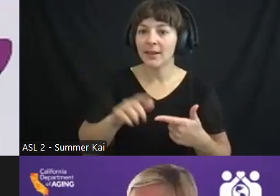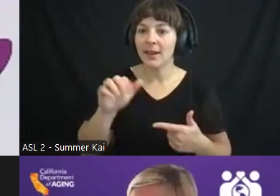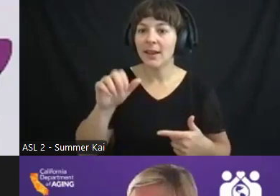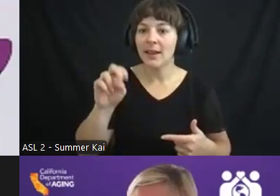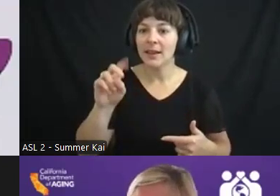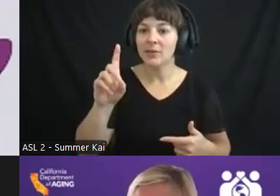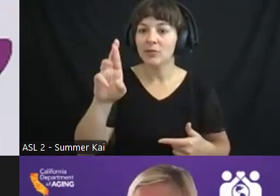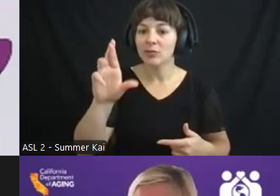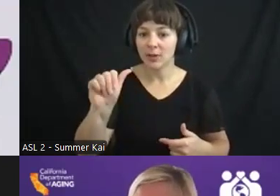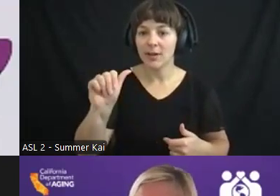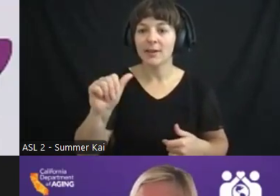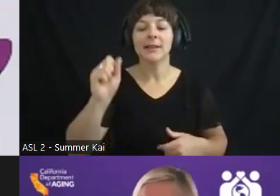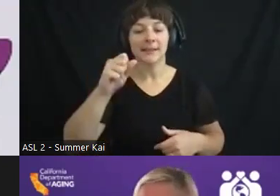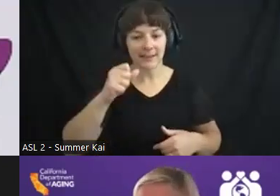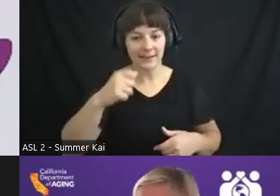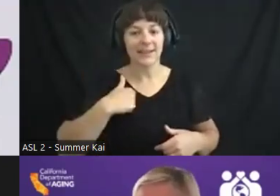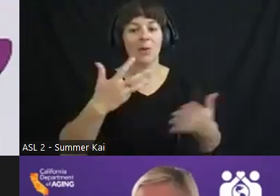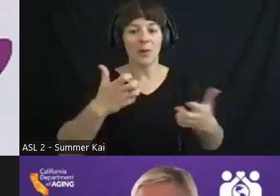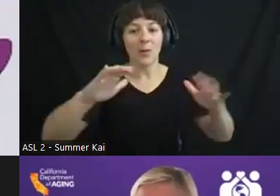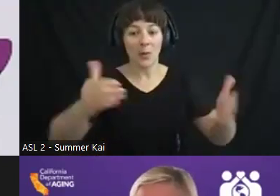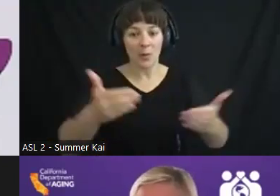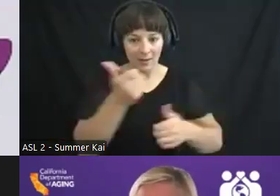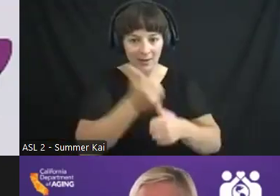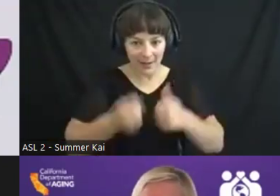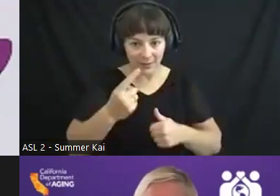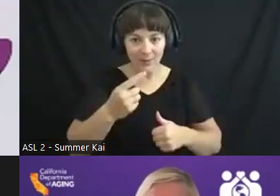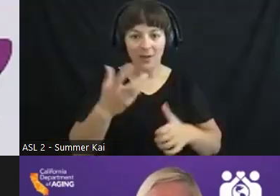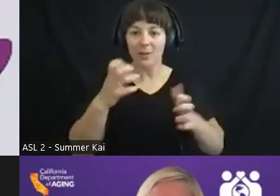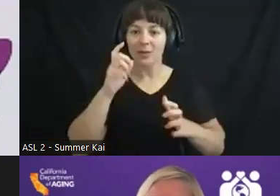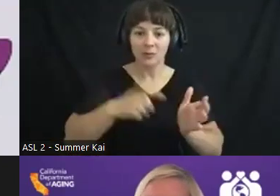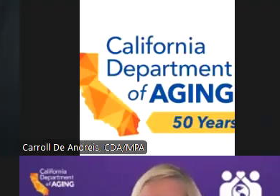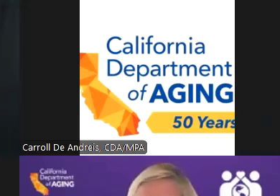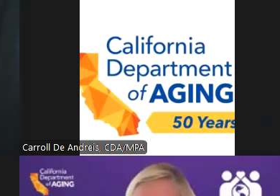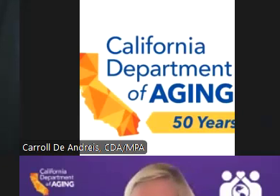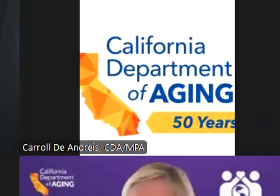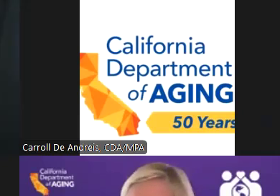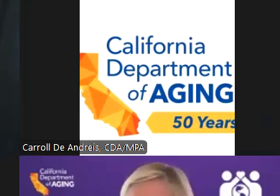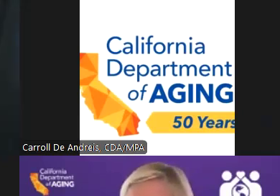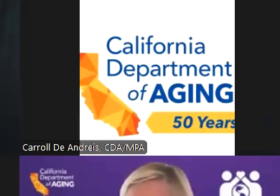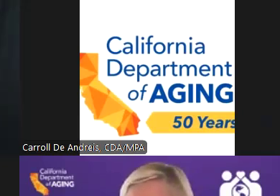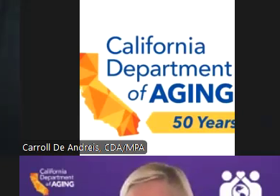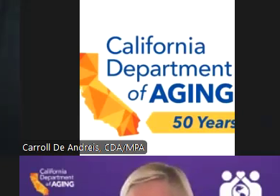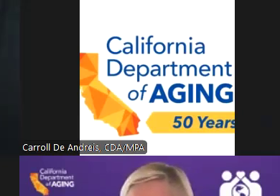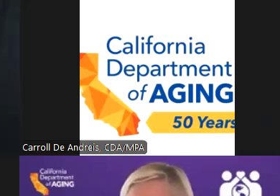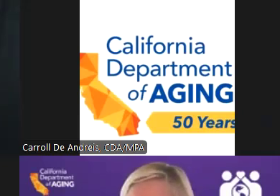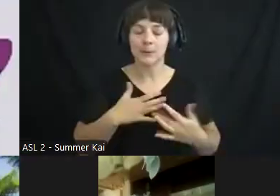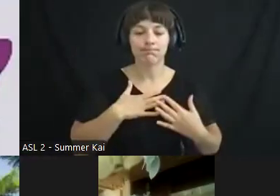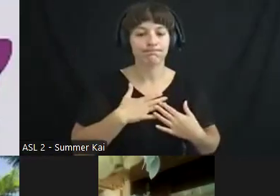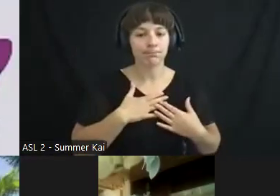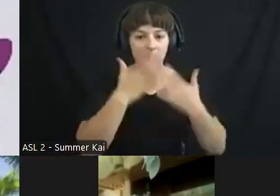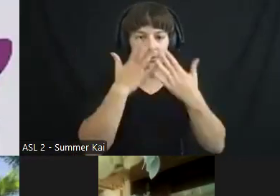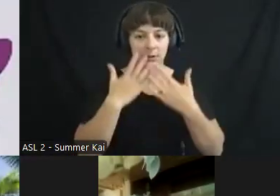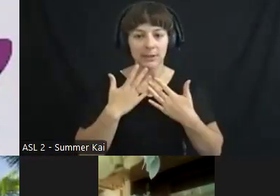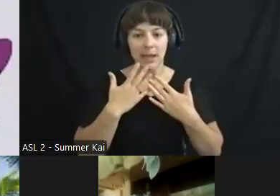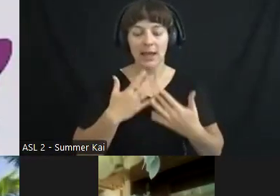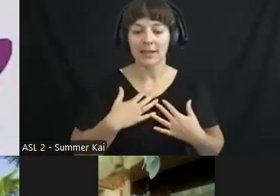Yes, I definitely want to welcome everyone. I definitely want to recognize what's going on. It's extremely sad, and it really speaks